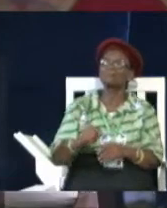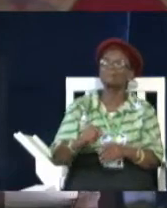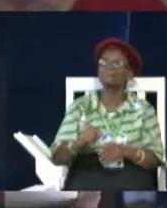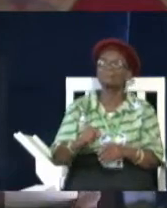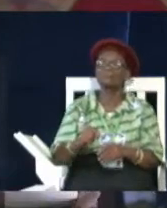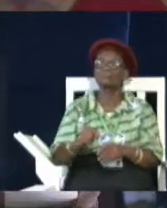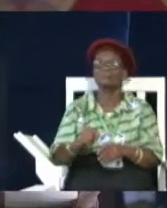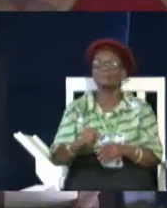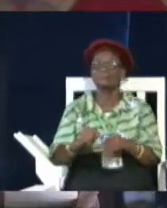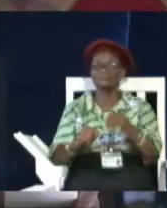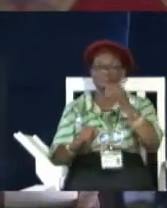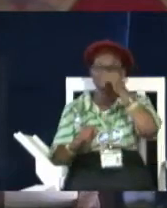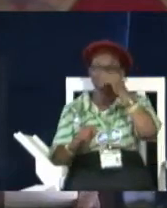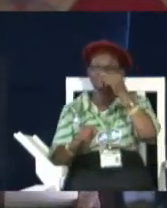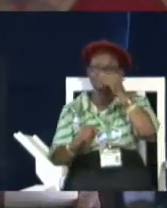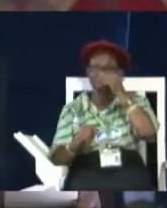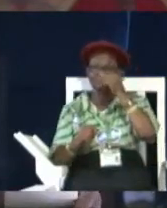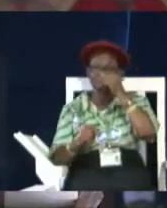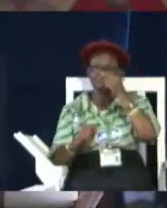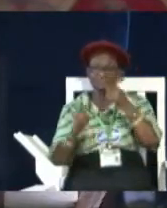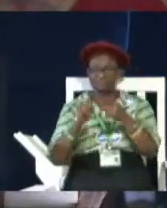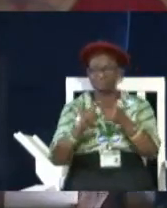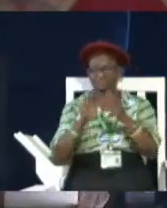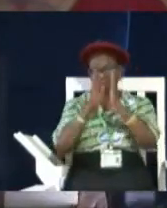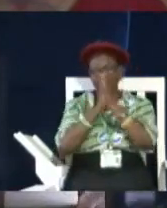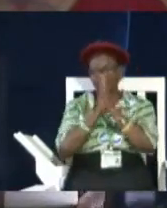it to pray.